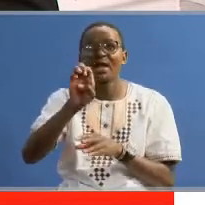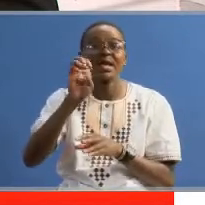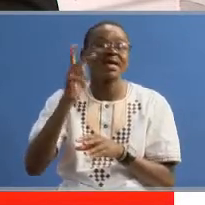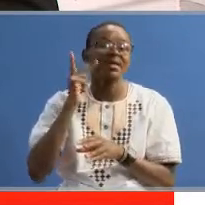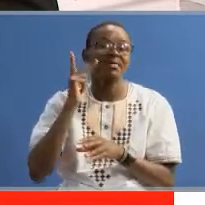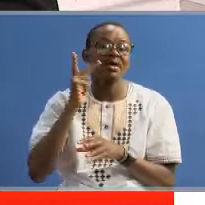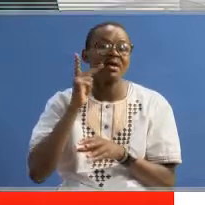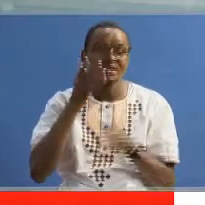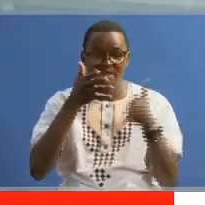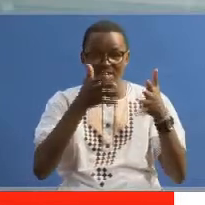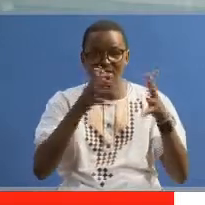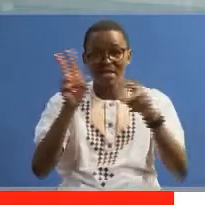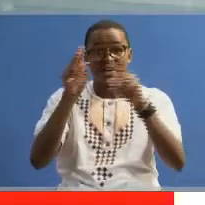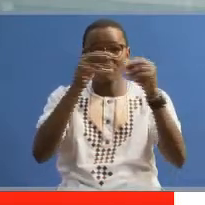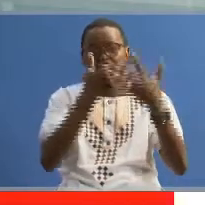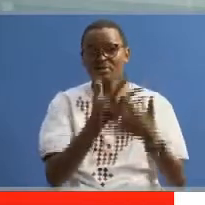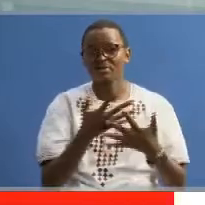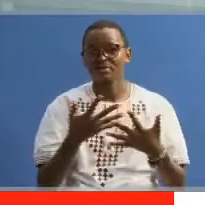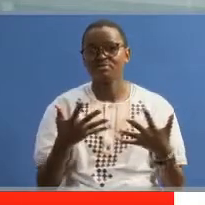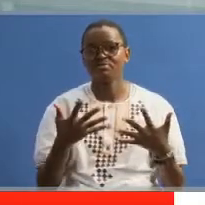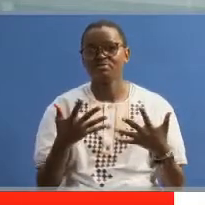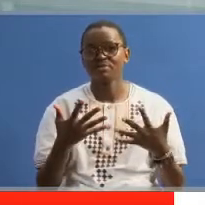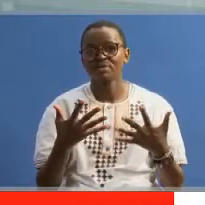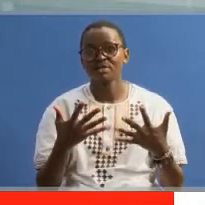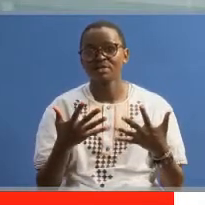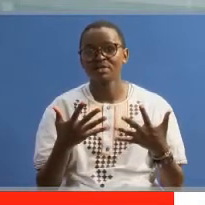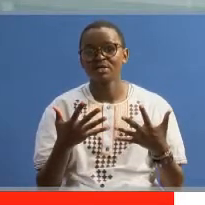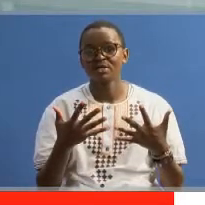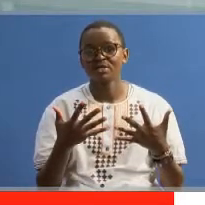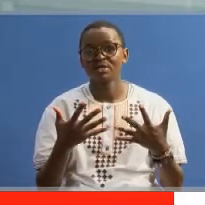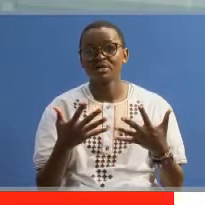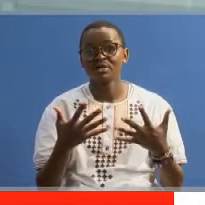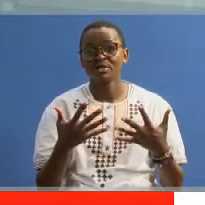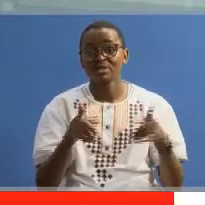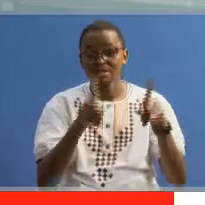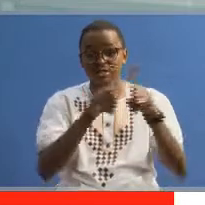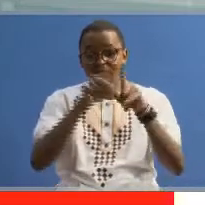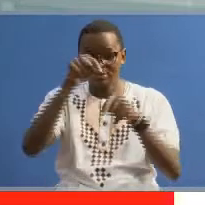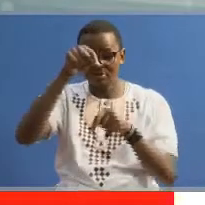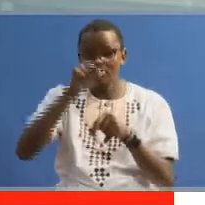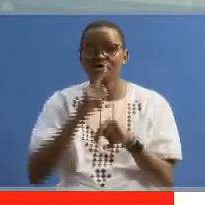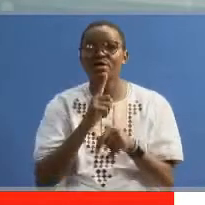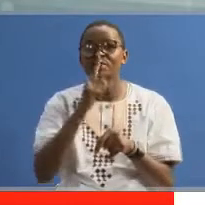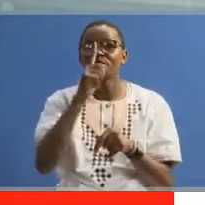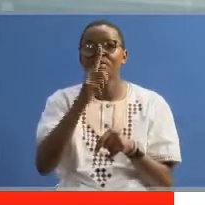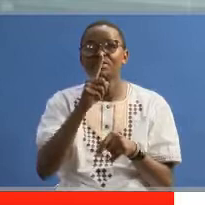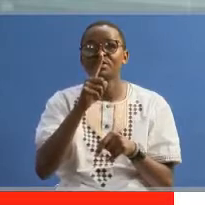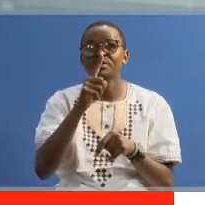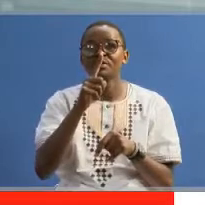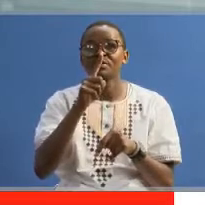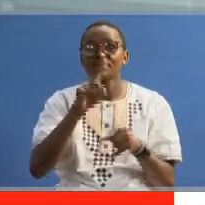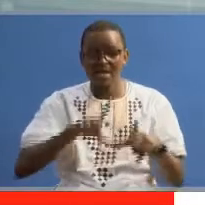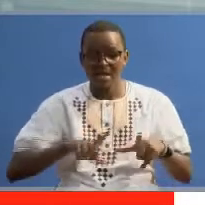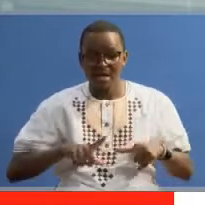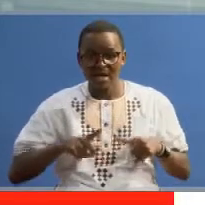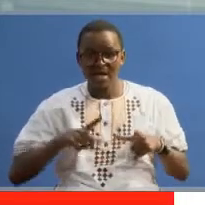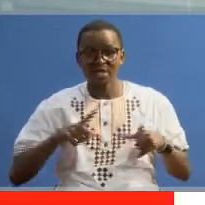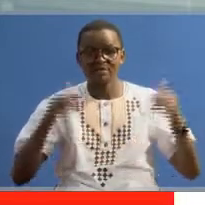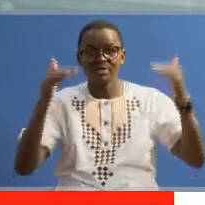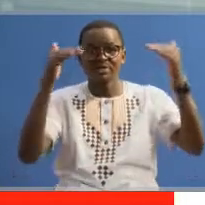Kibera. These are normal things. I think, in fact, even today, they were saying that the life standards, I